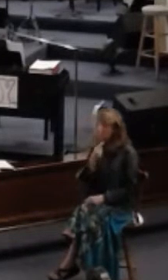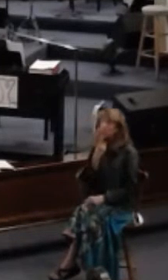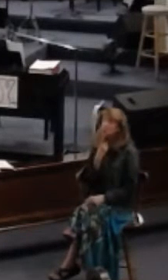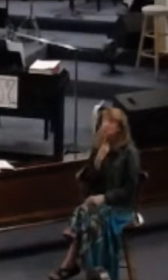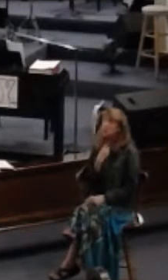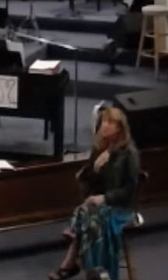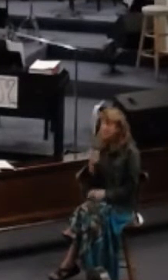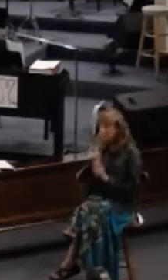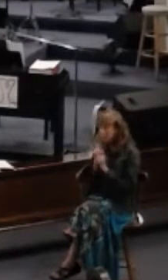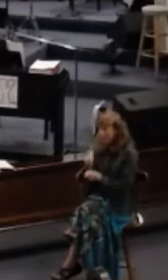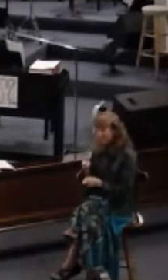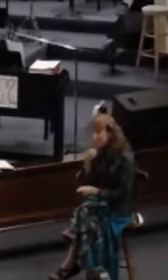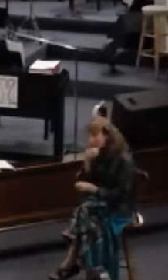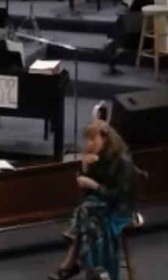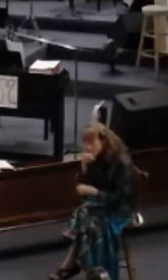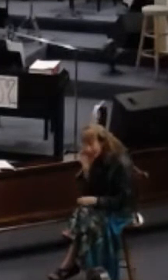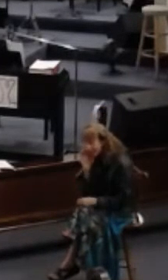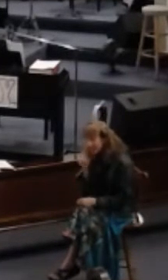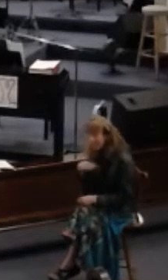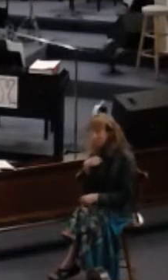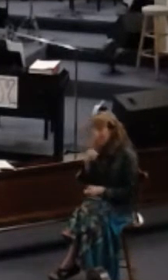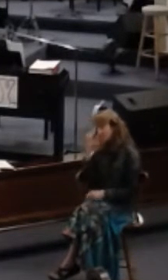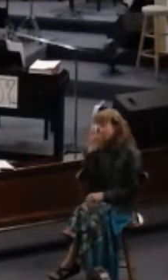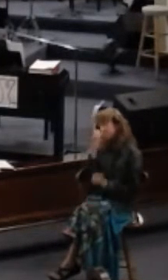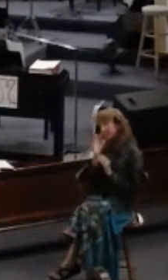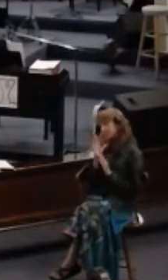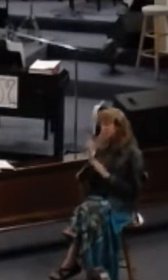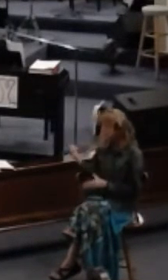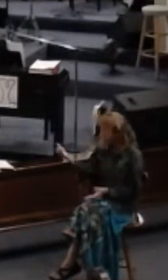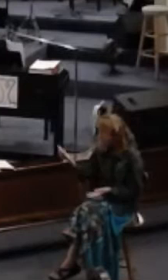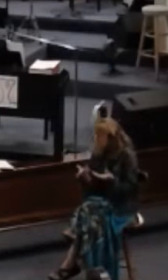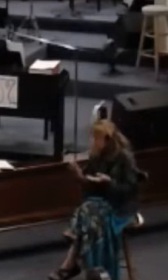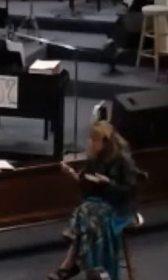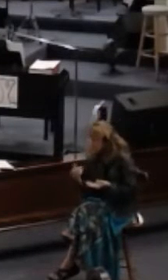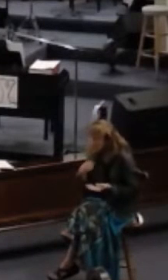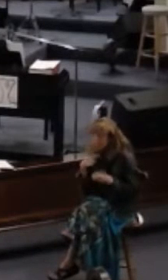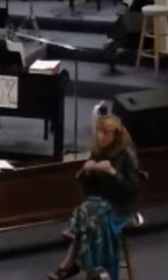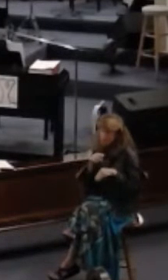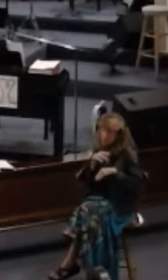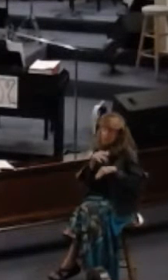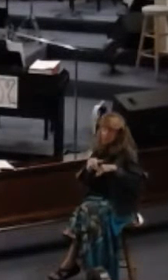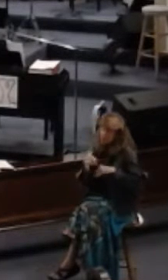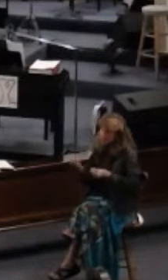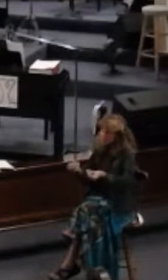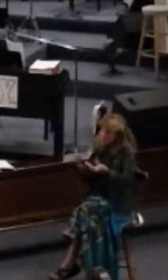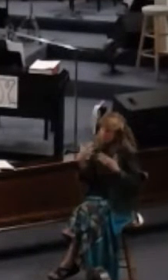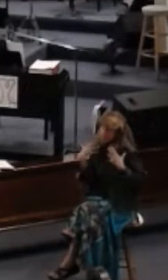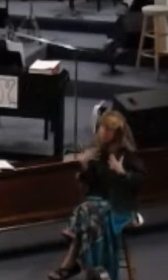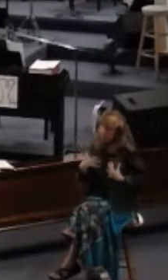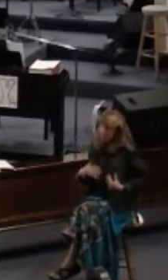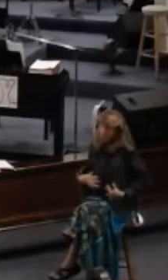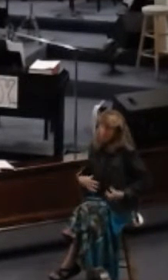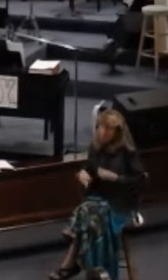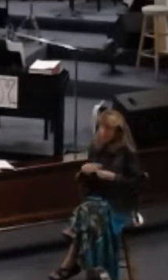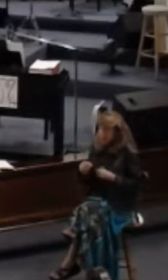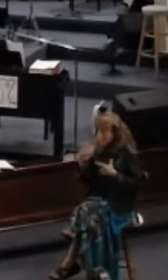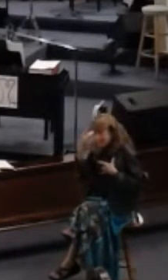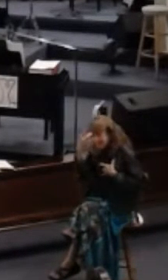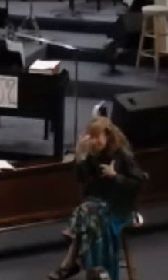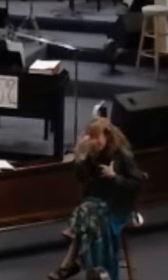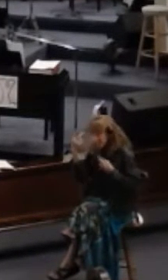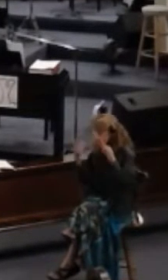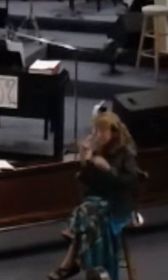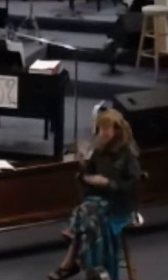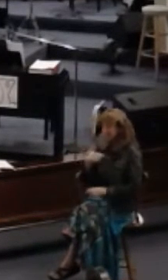you gave me drink. I was a stranger, and you welcomed me. I was naked, and you clothed me. I was sick, and you visited me. I was